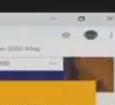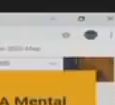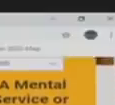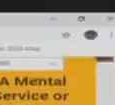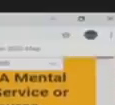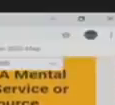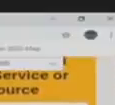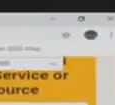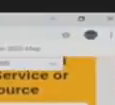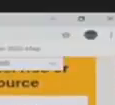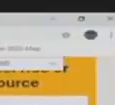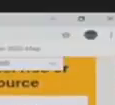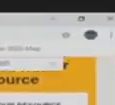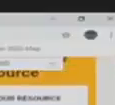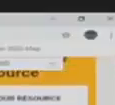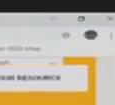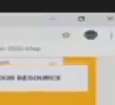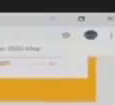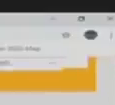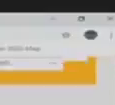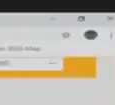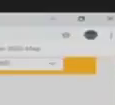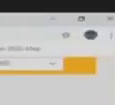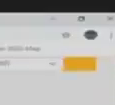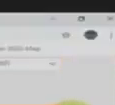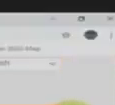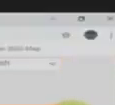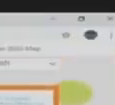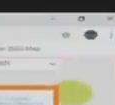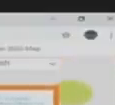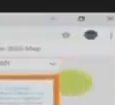www.childlineTT.org or call 131 or